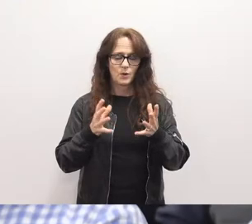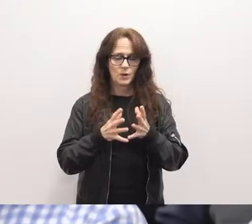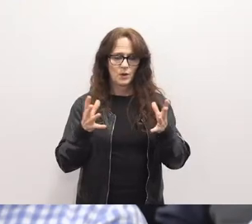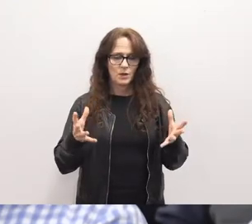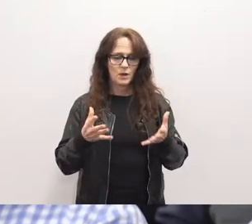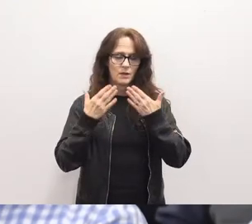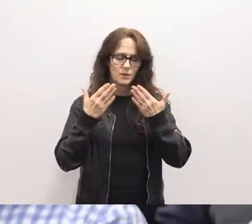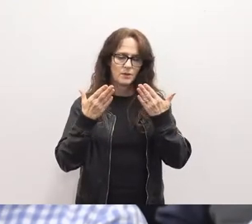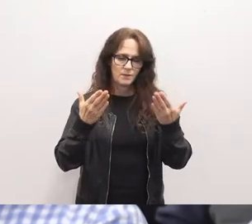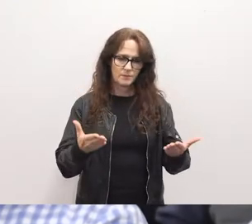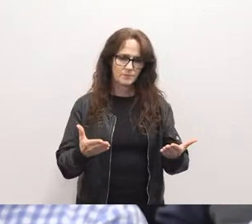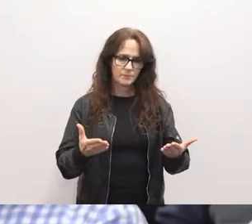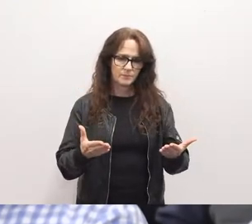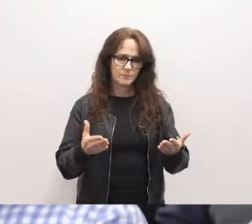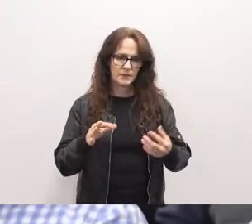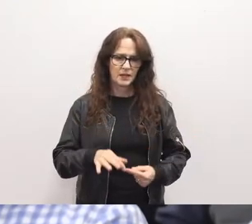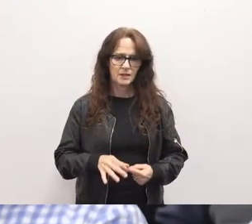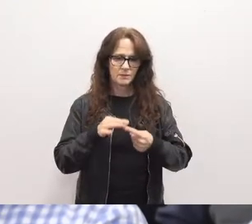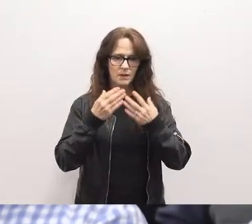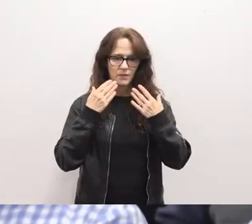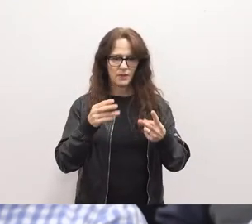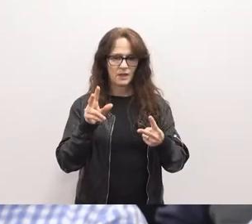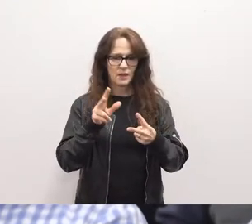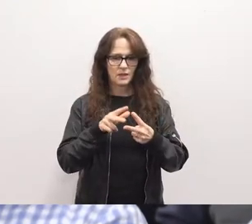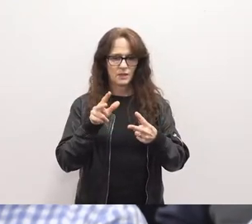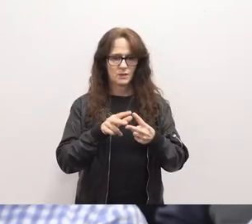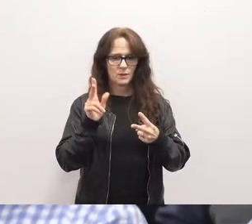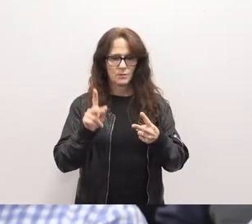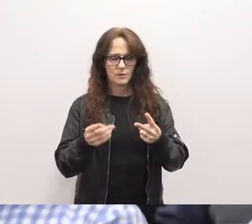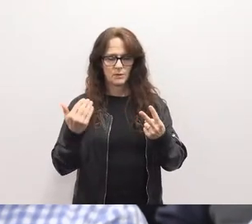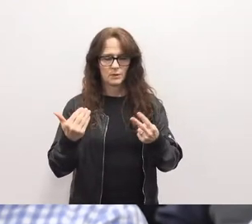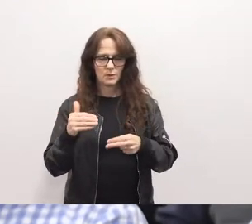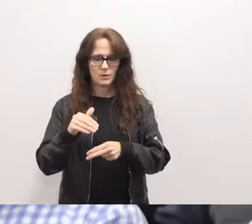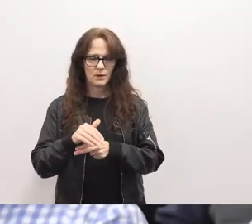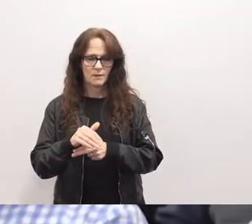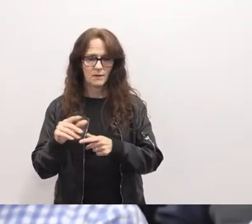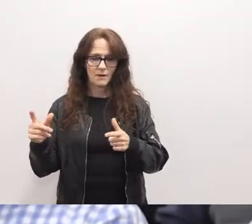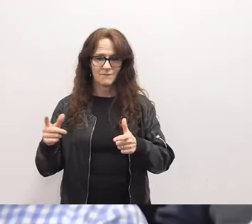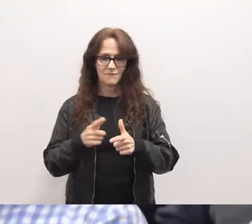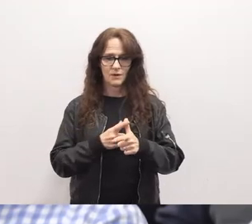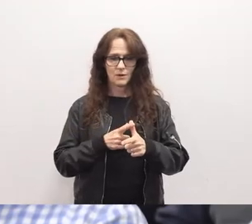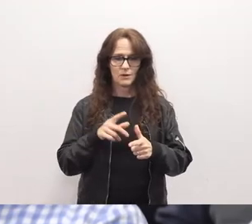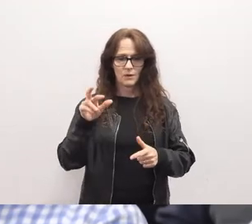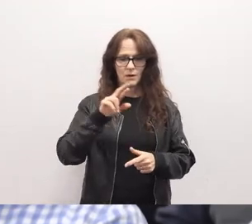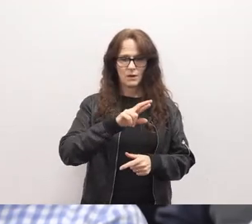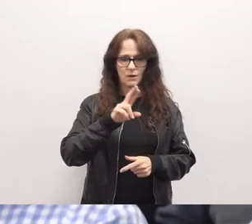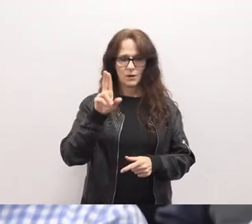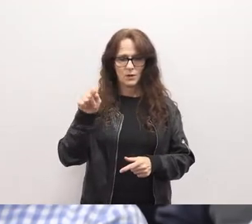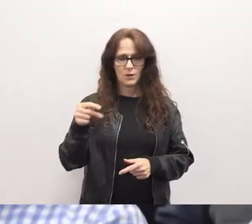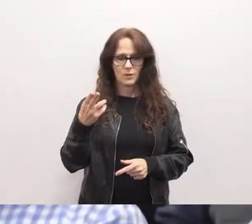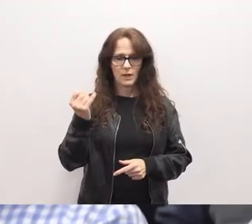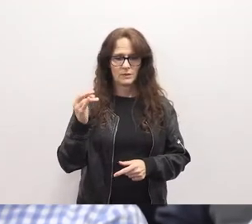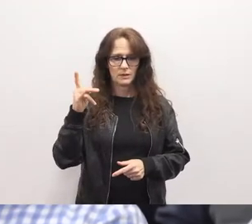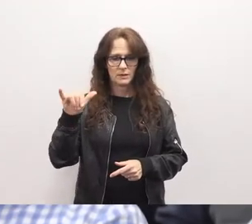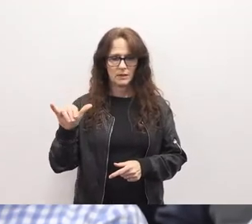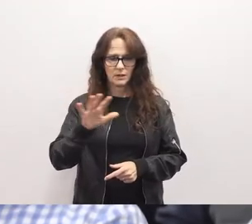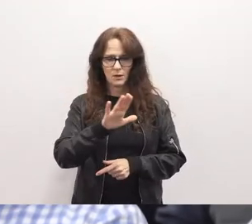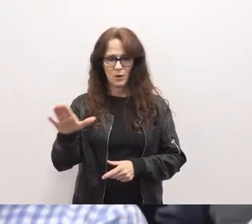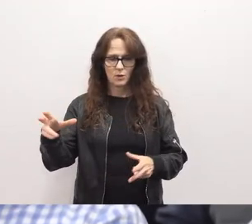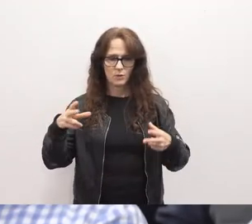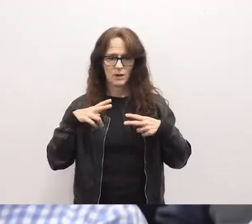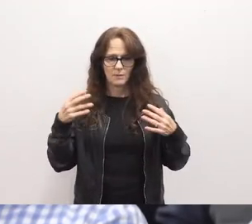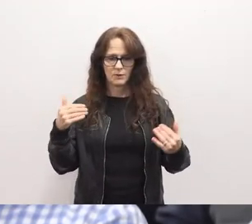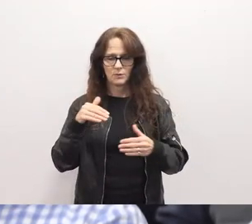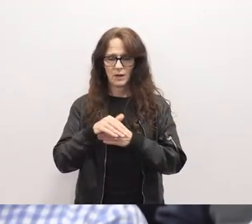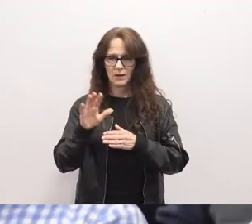of gratitude, but I especially want to thank two people tonight. First, Ruth Ashley, wherever she is in her retirement this